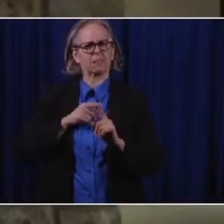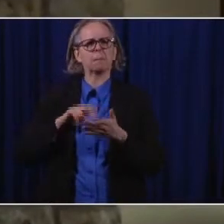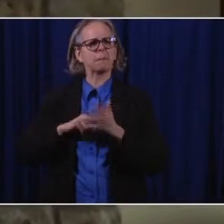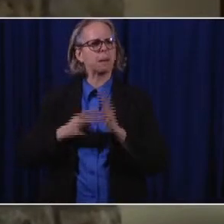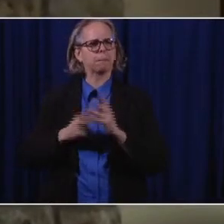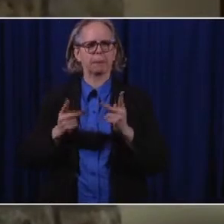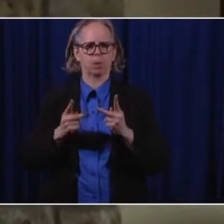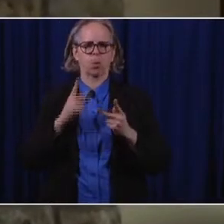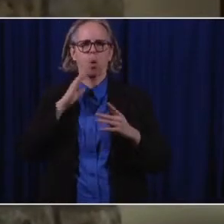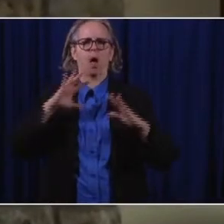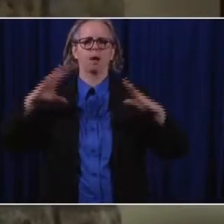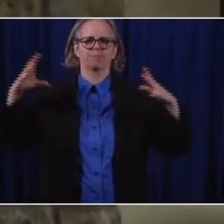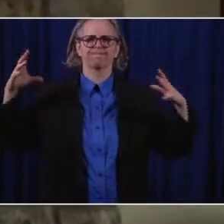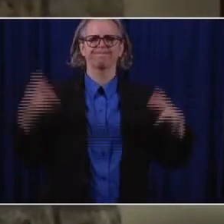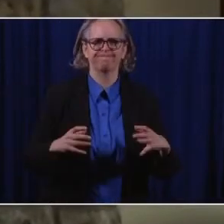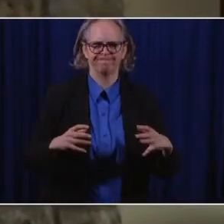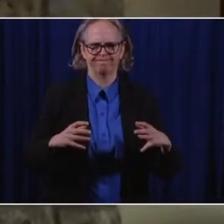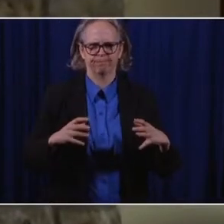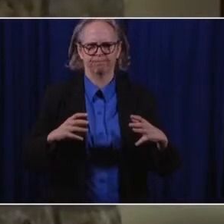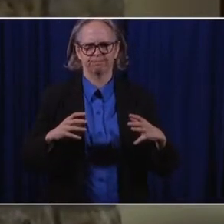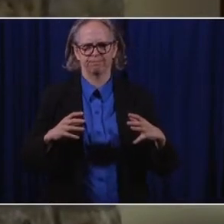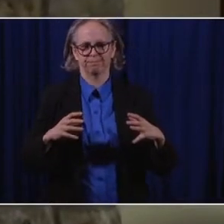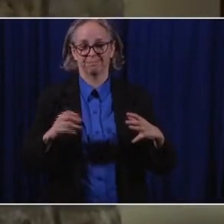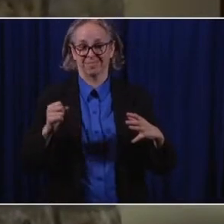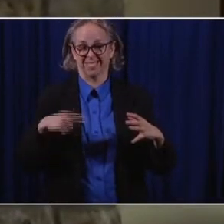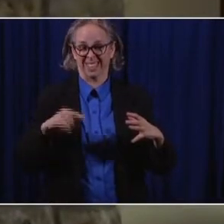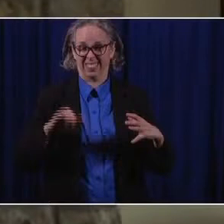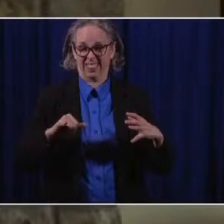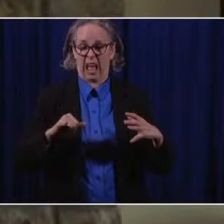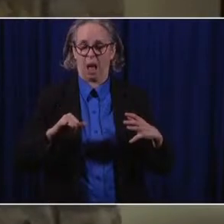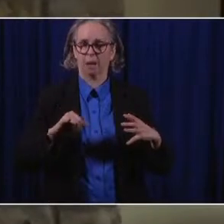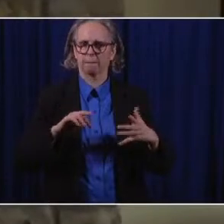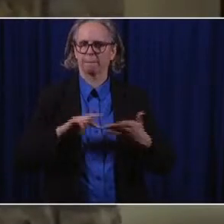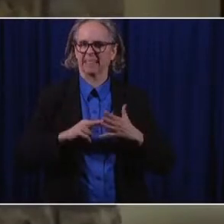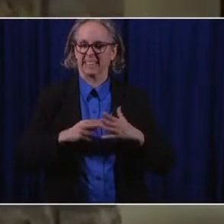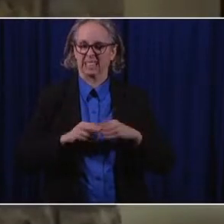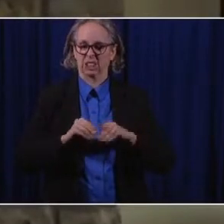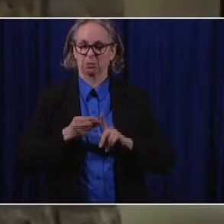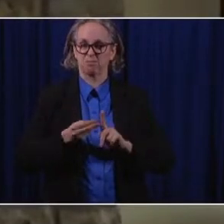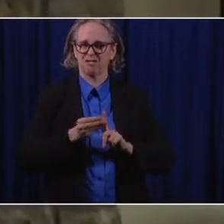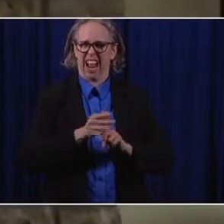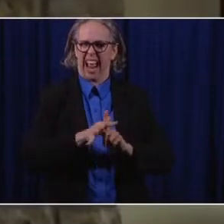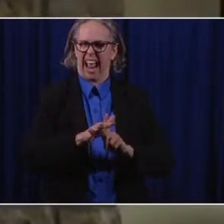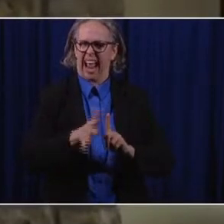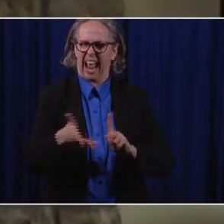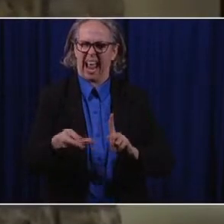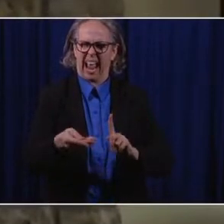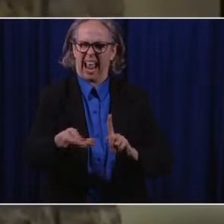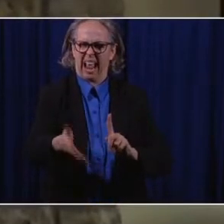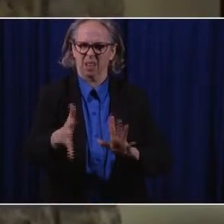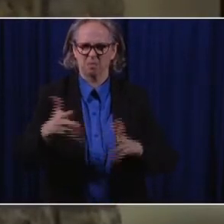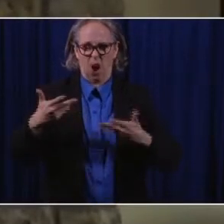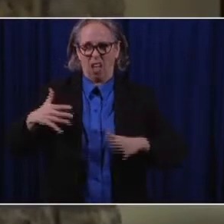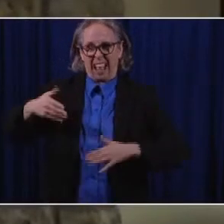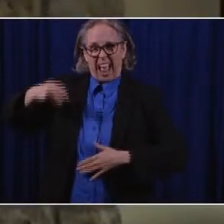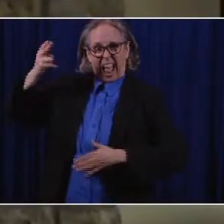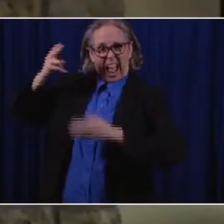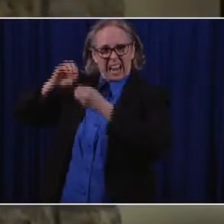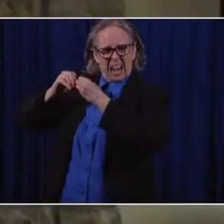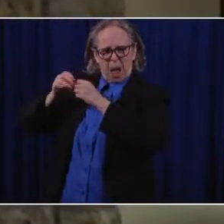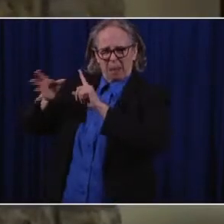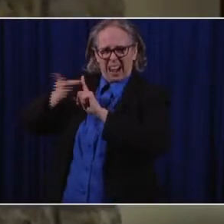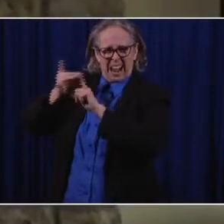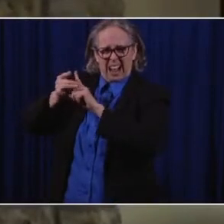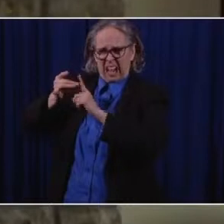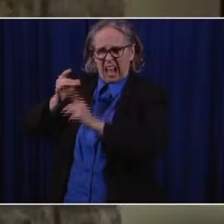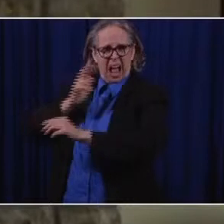that comes from that. And we are already at a very high level. We already are seeing our hospitals fill up, as